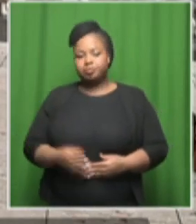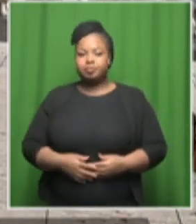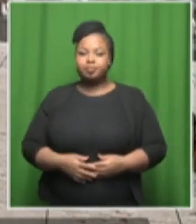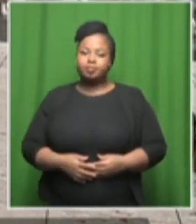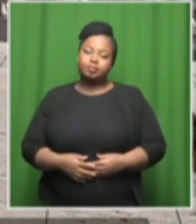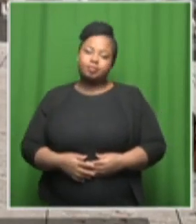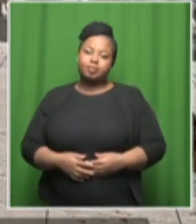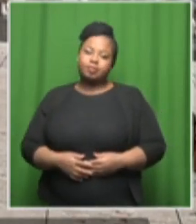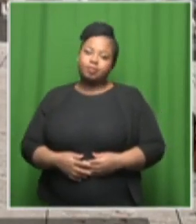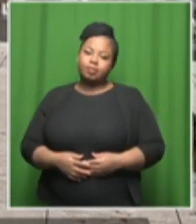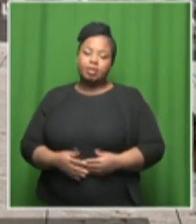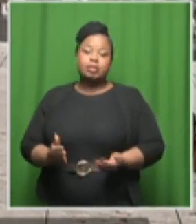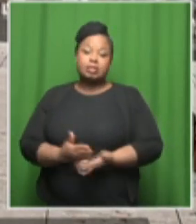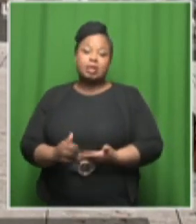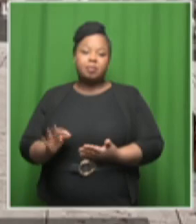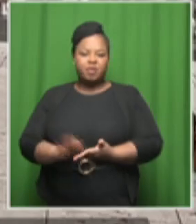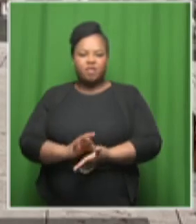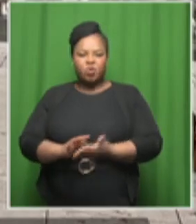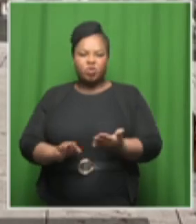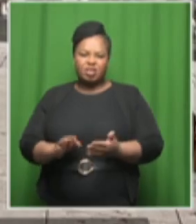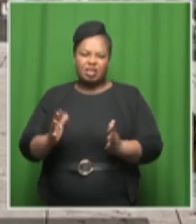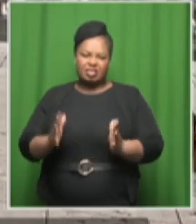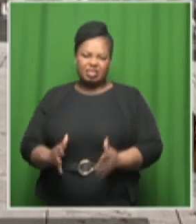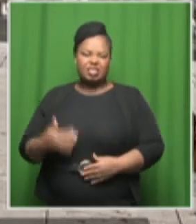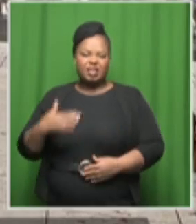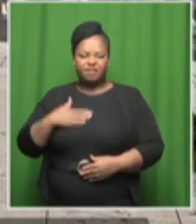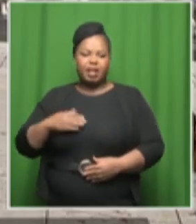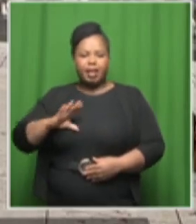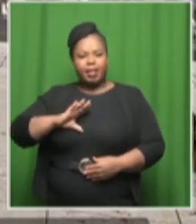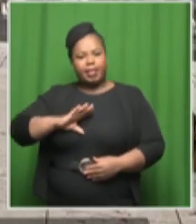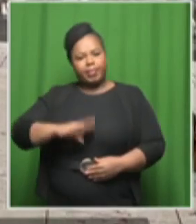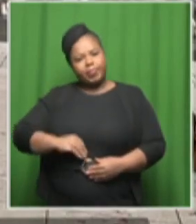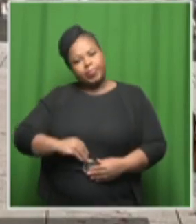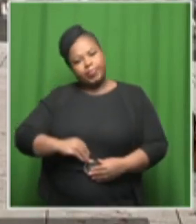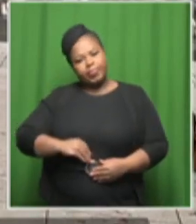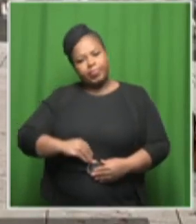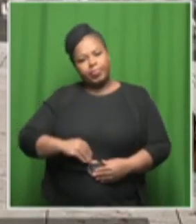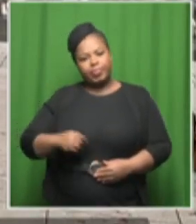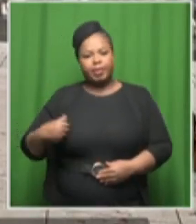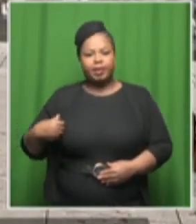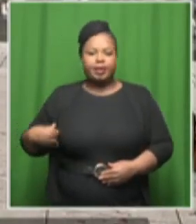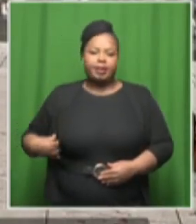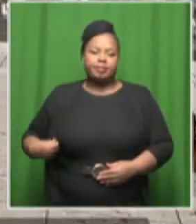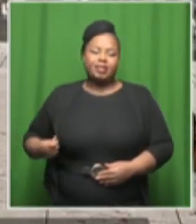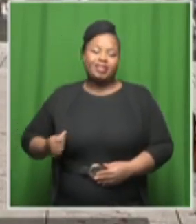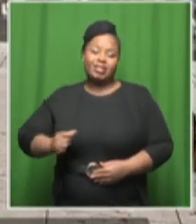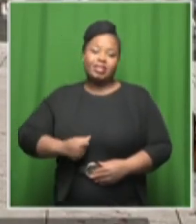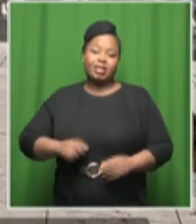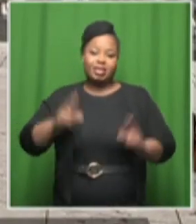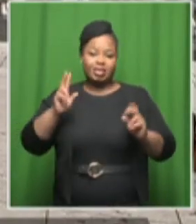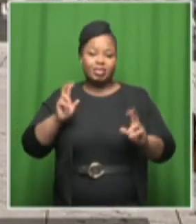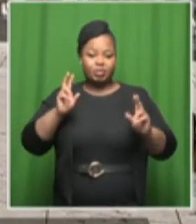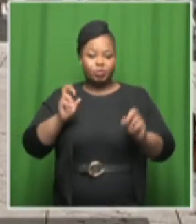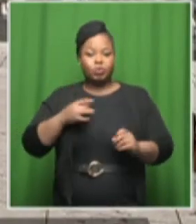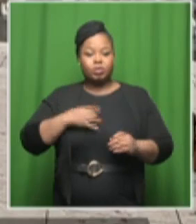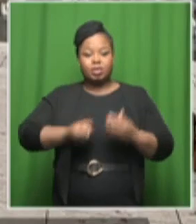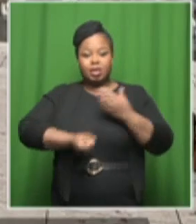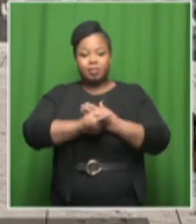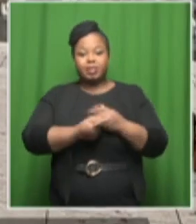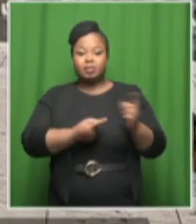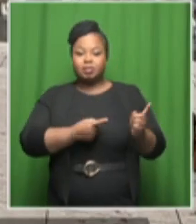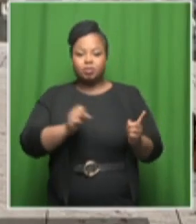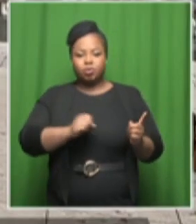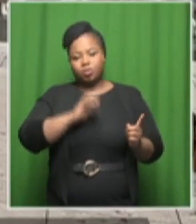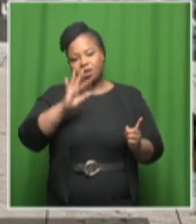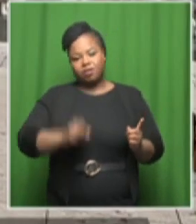some voters are feeling a little bit disenfranchised with the issues that are going on in South Africa.